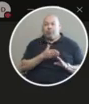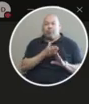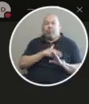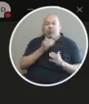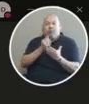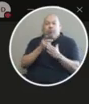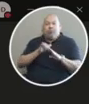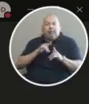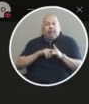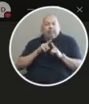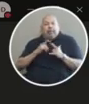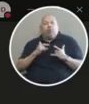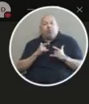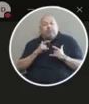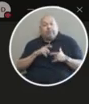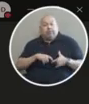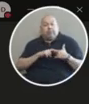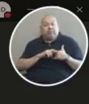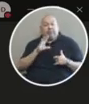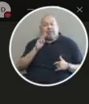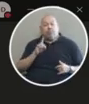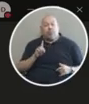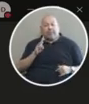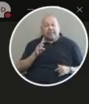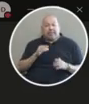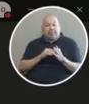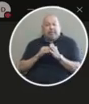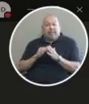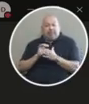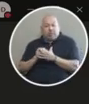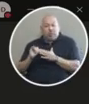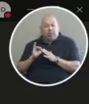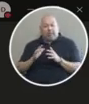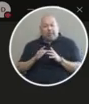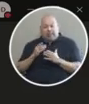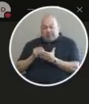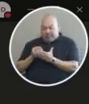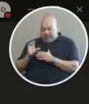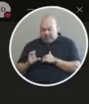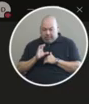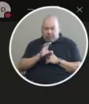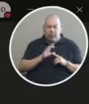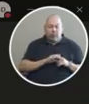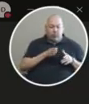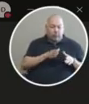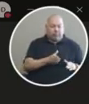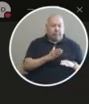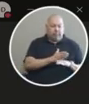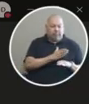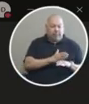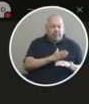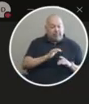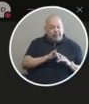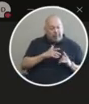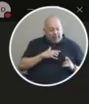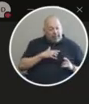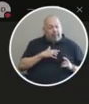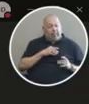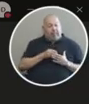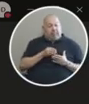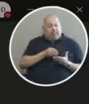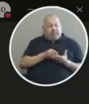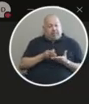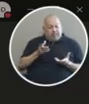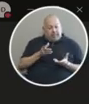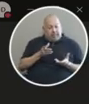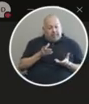previously approved, and this is to suspend the $6.6 million set aside for residential street maintenance and appropriate the